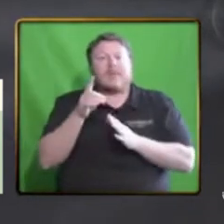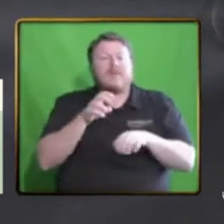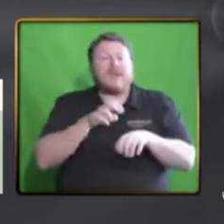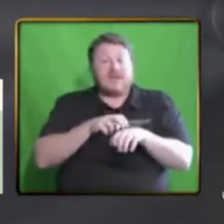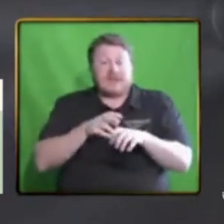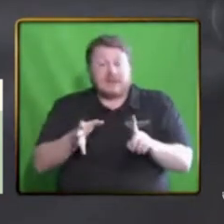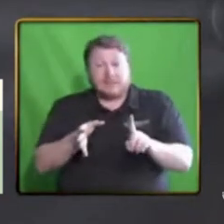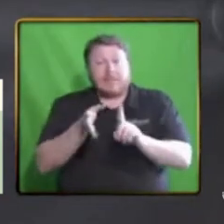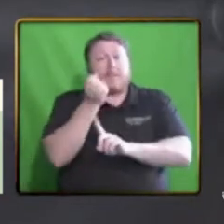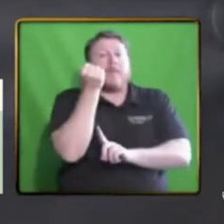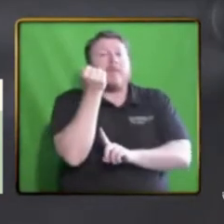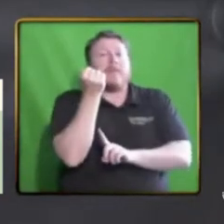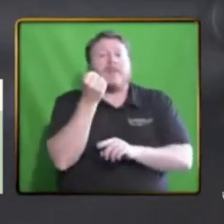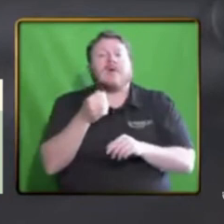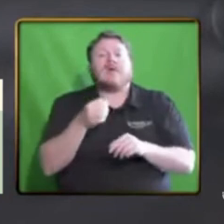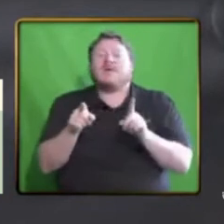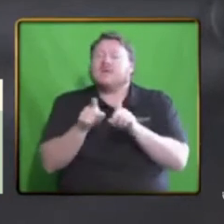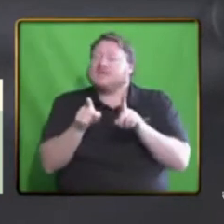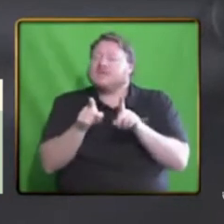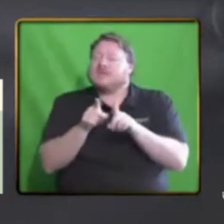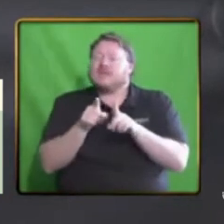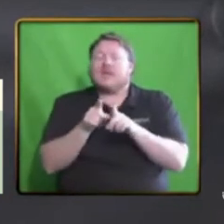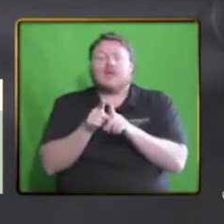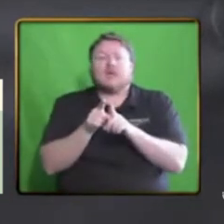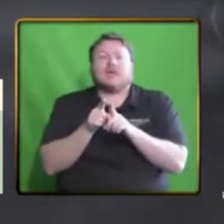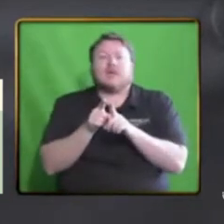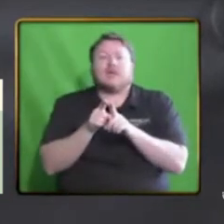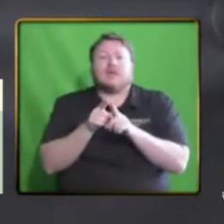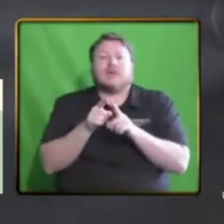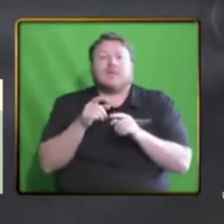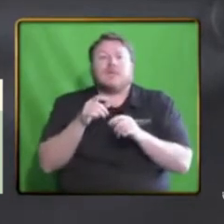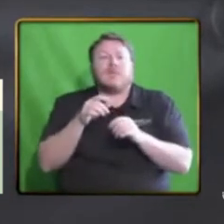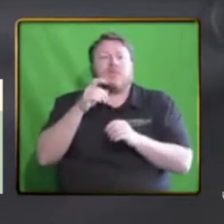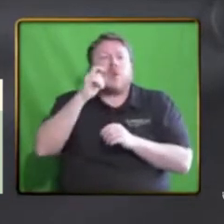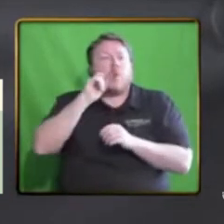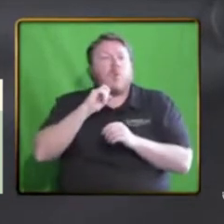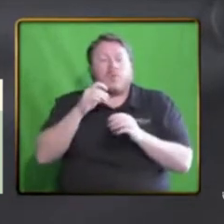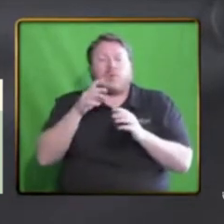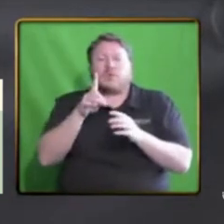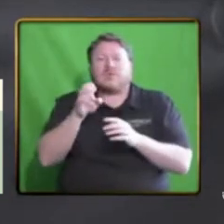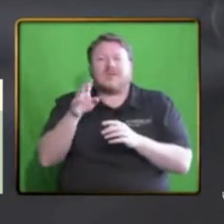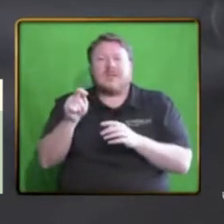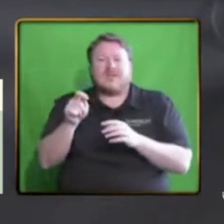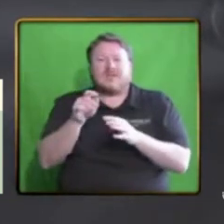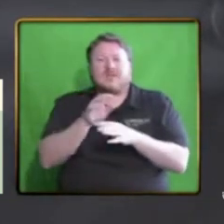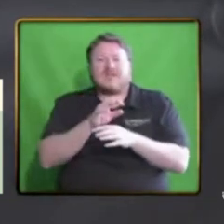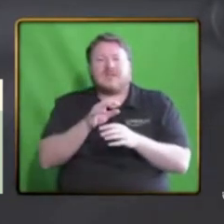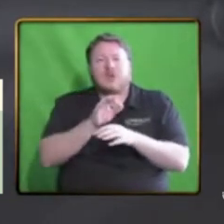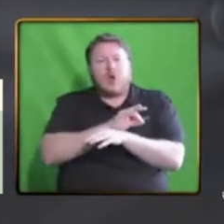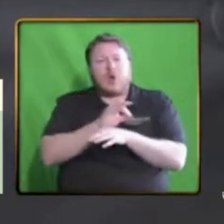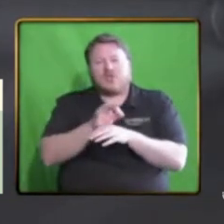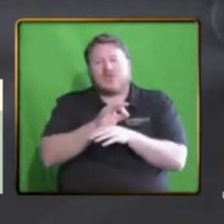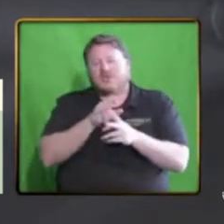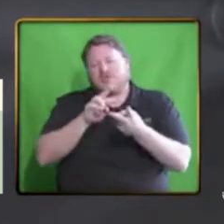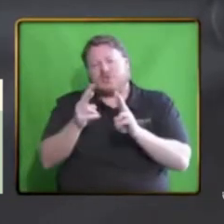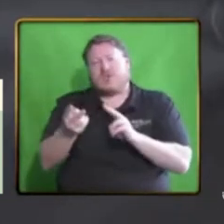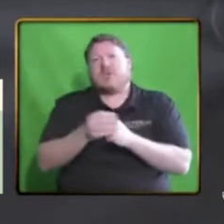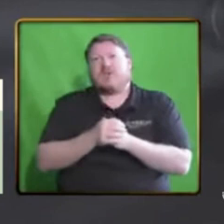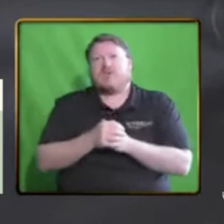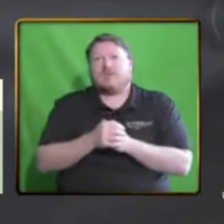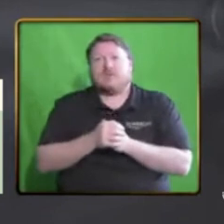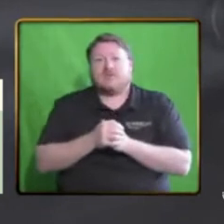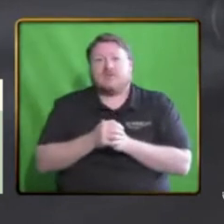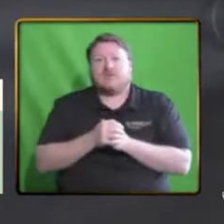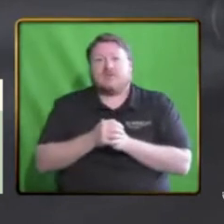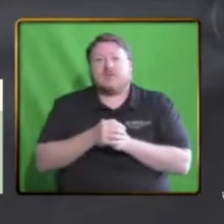reviewing the sovereign debt architecture. And all these matters we found as